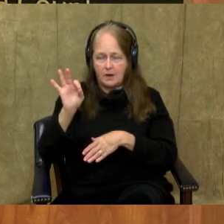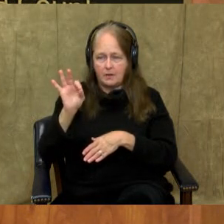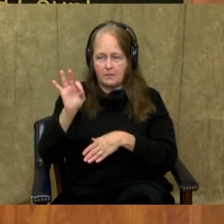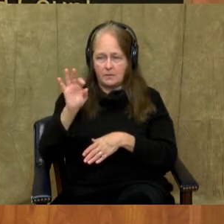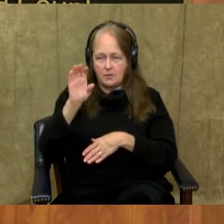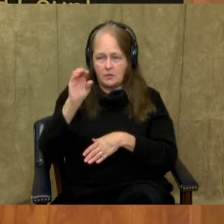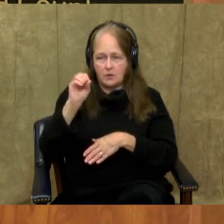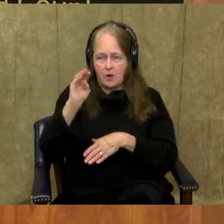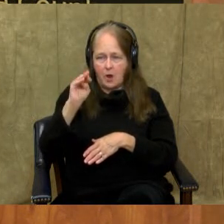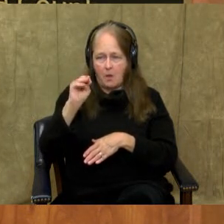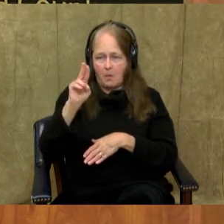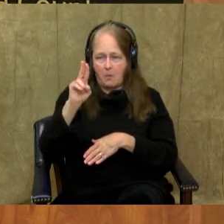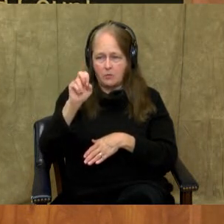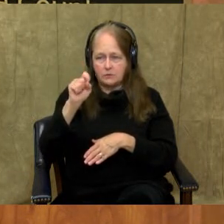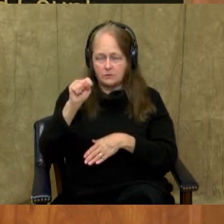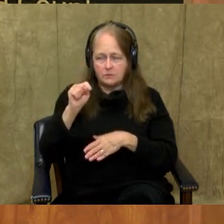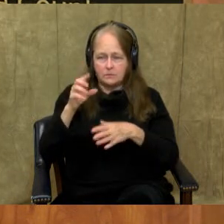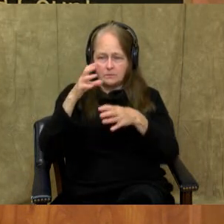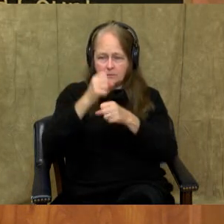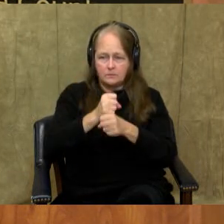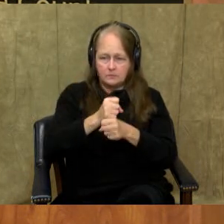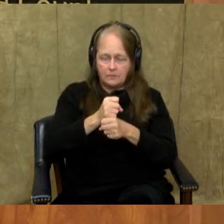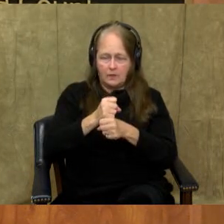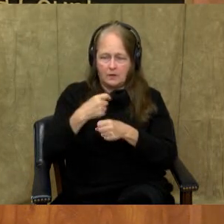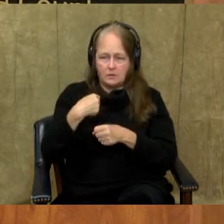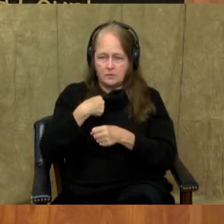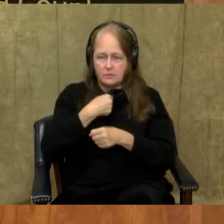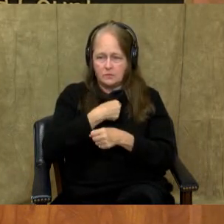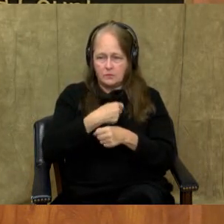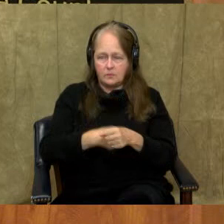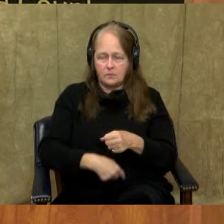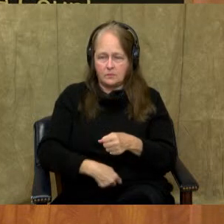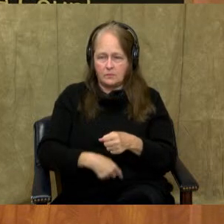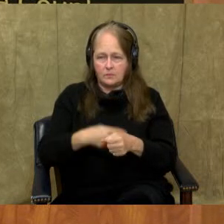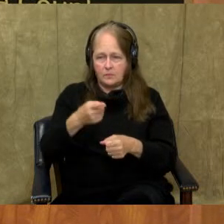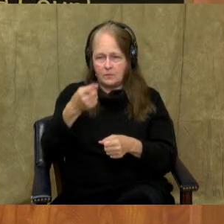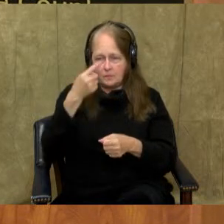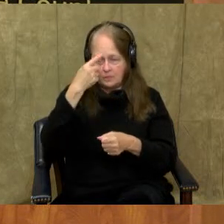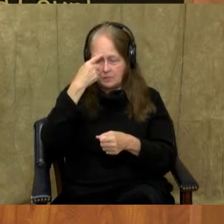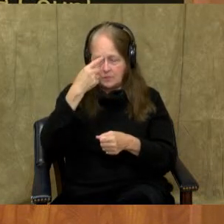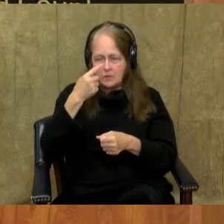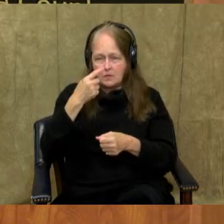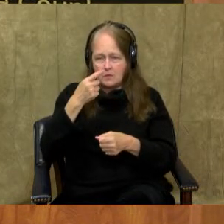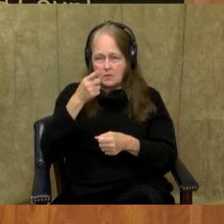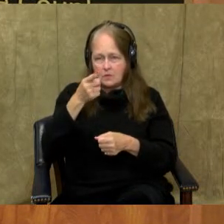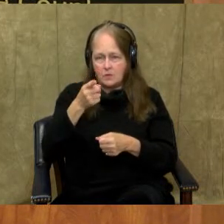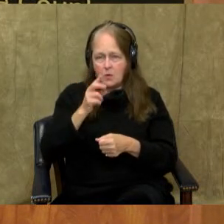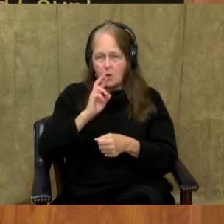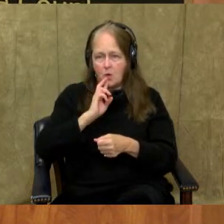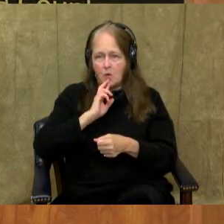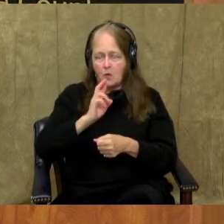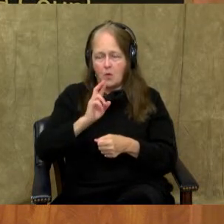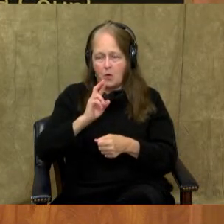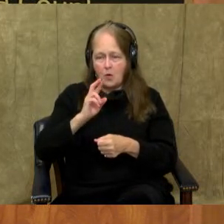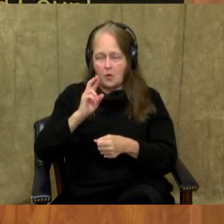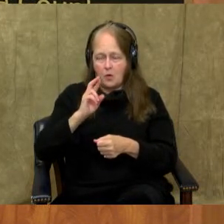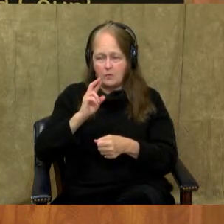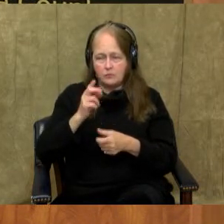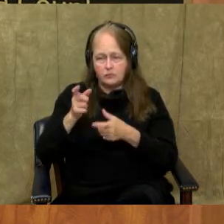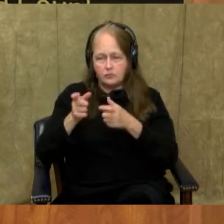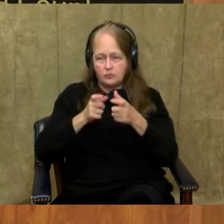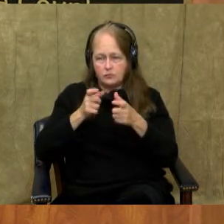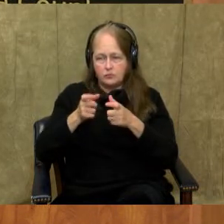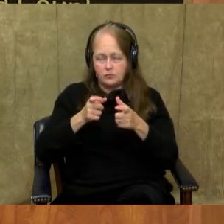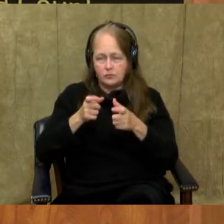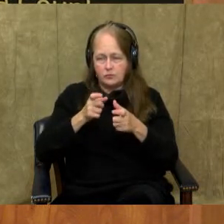China. They believed themselves to be the legitimate government of China. The